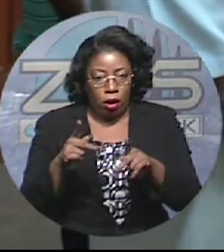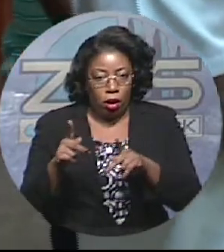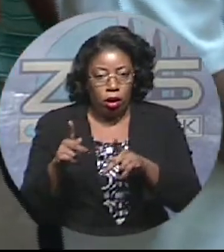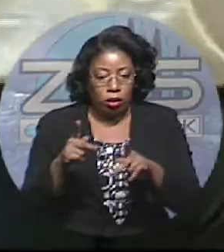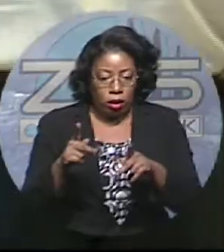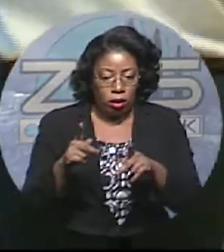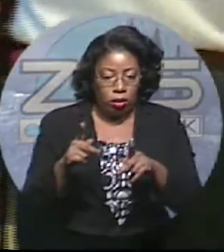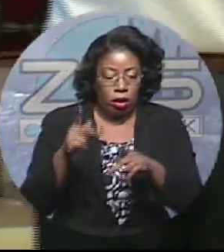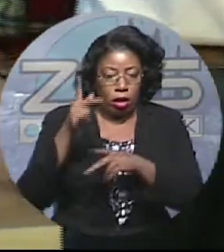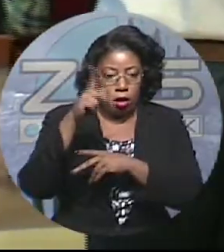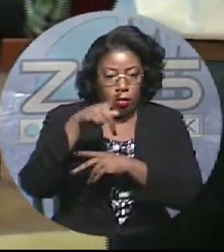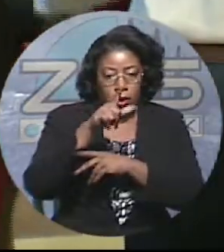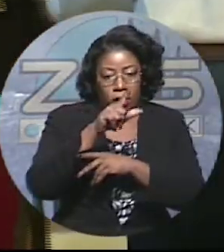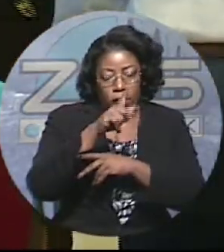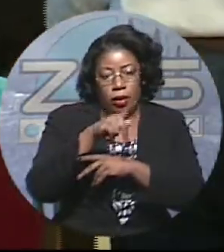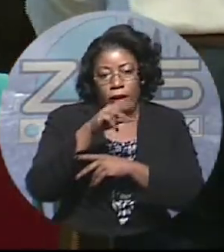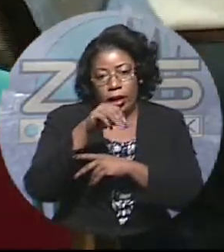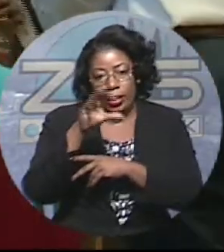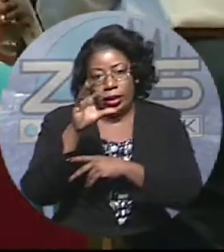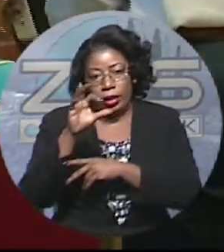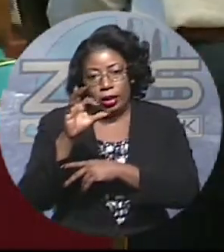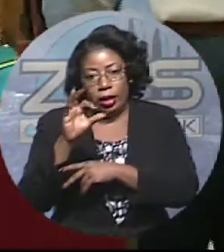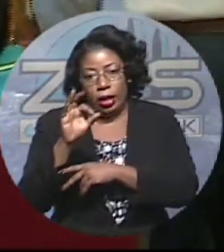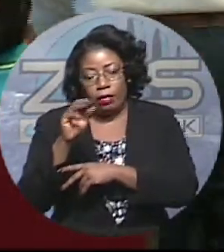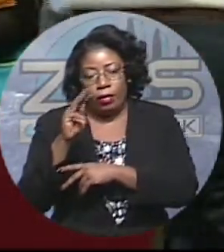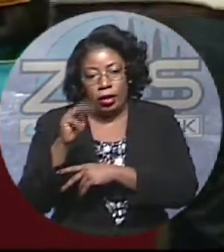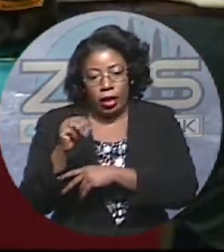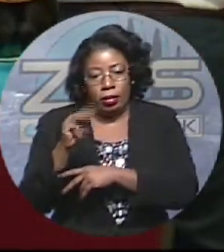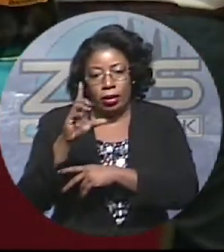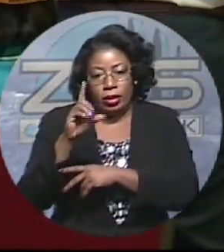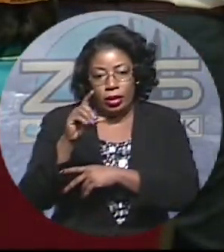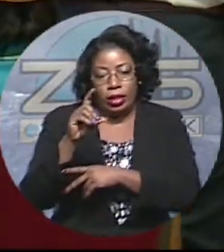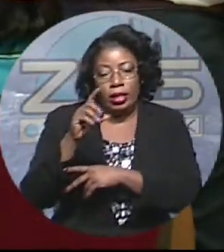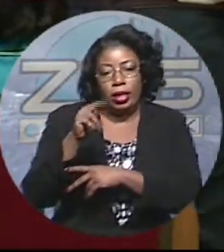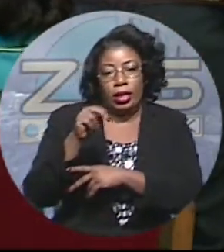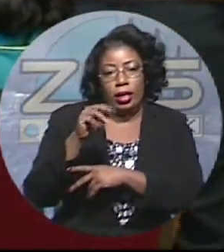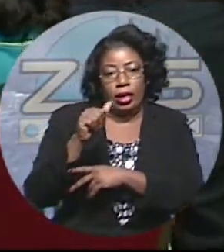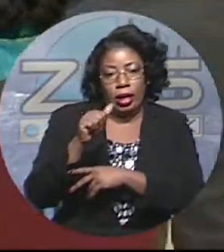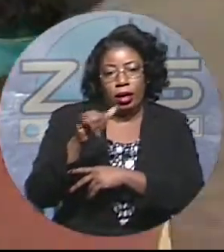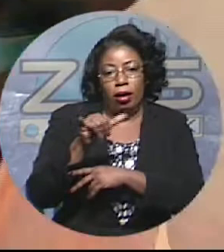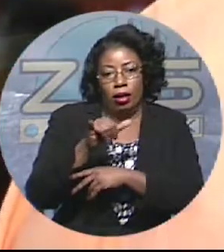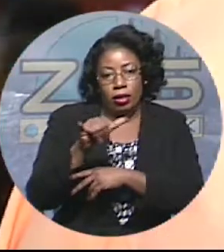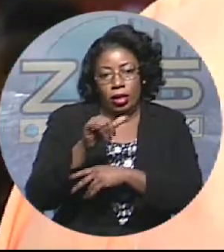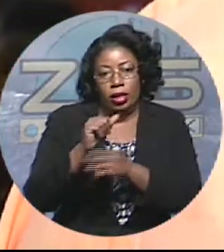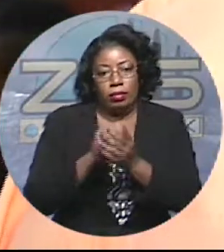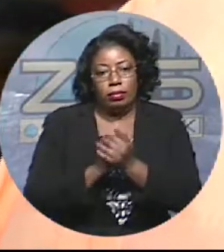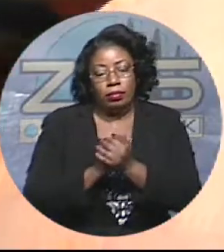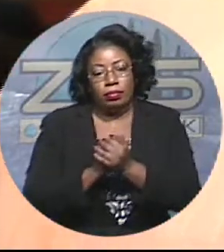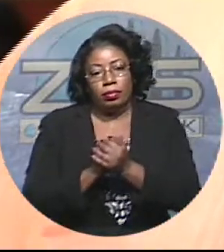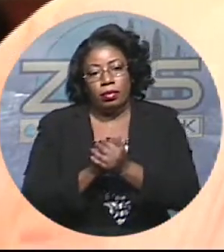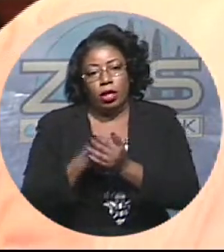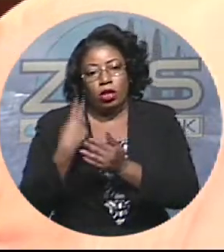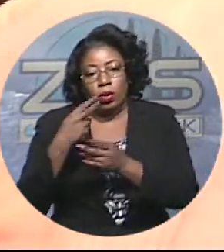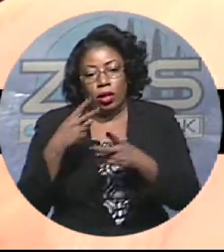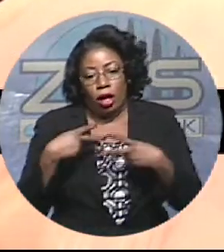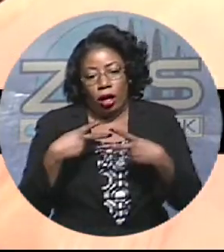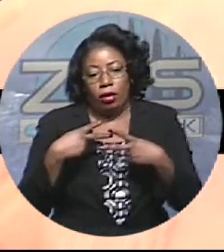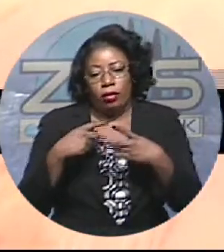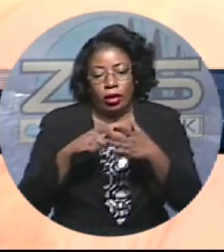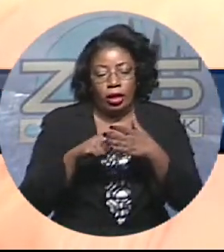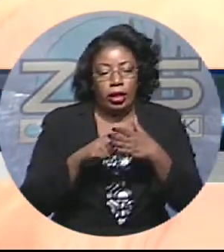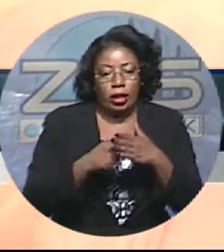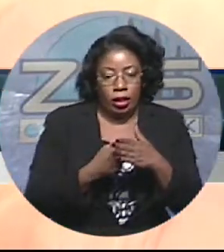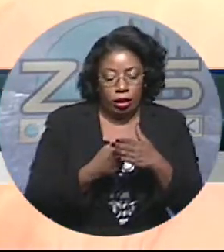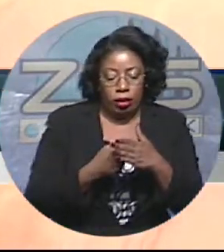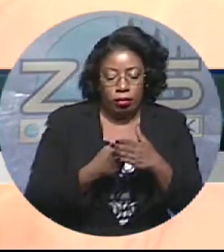the current political parties, that is, the PLP, FNM, and DNA, are all the same. We got the key. We as Bahamians need to understand